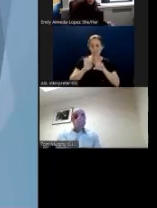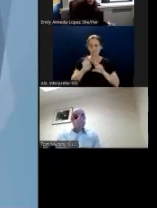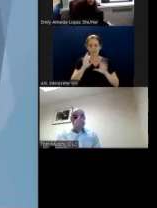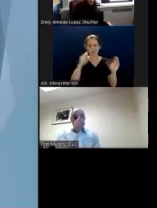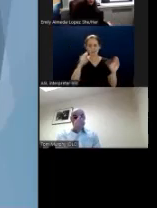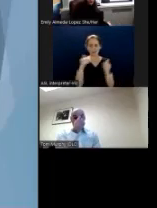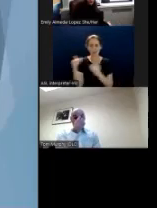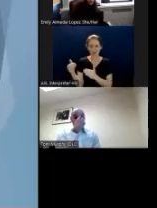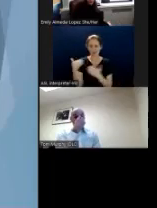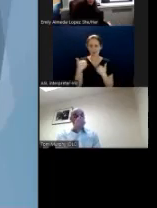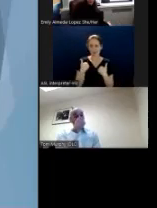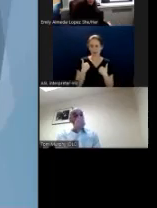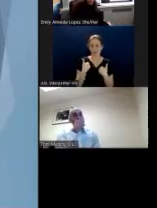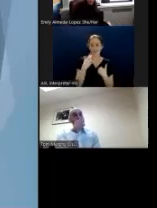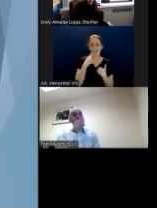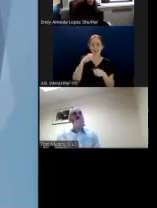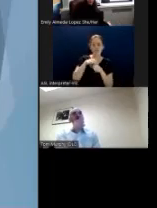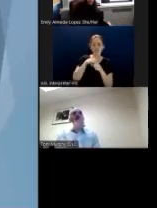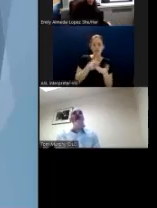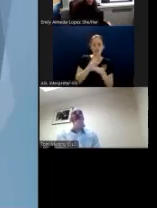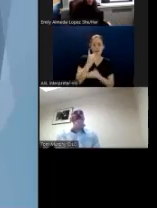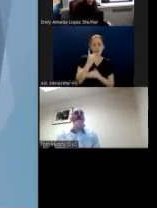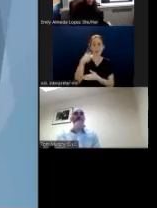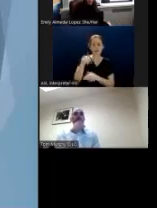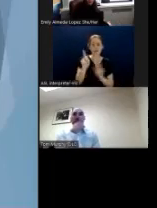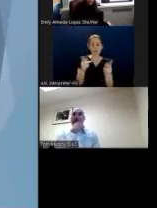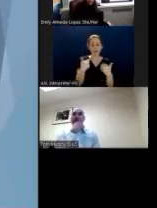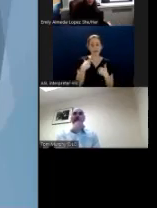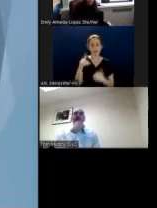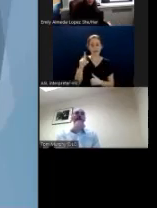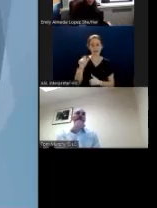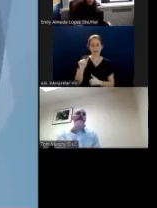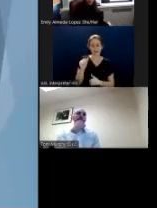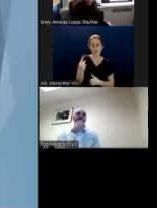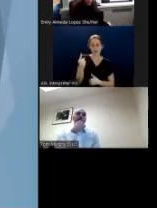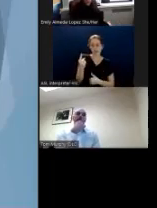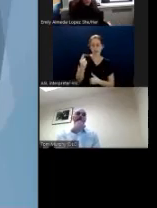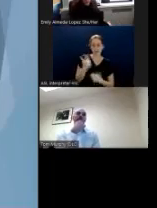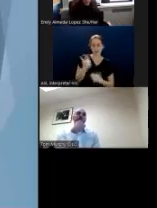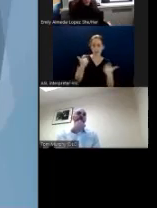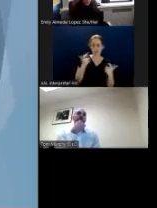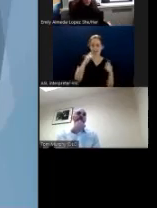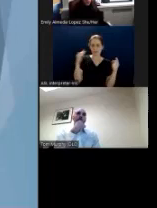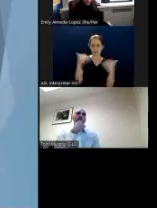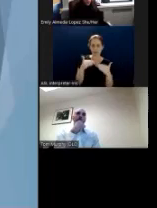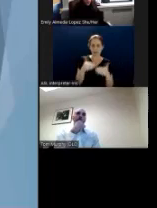that we work under, and voting rights for people with disabilities is one of our major focuses.